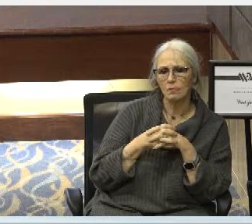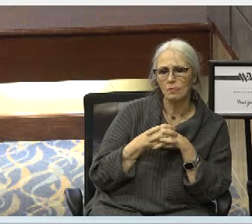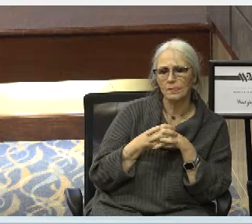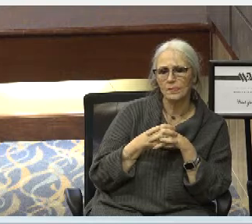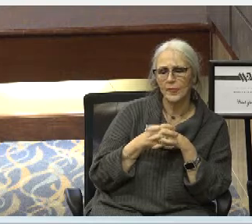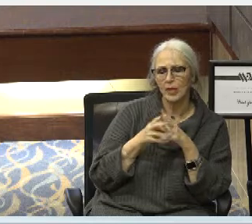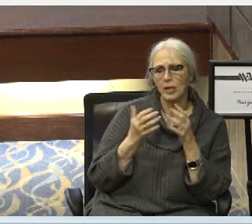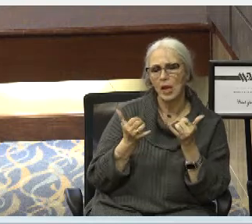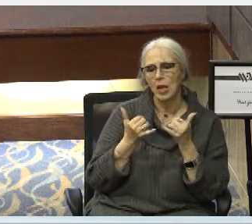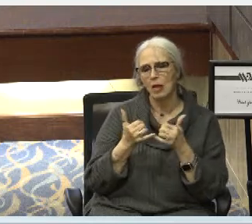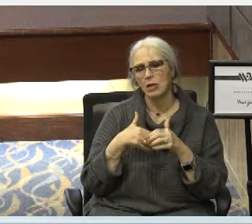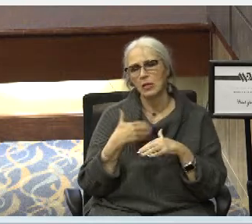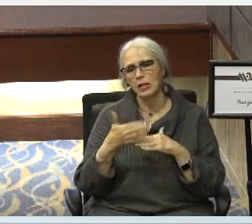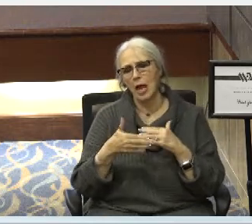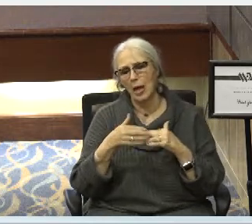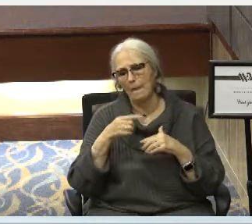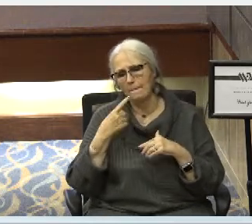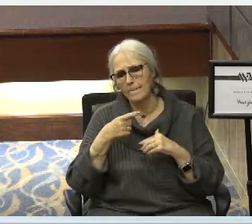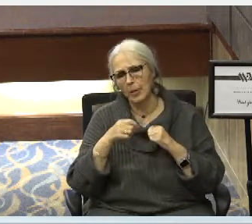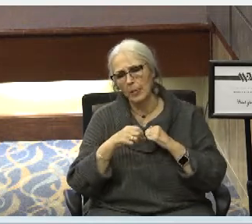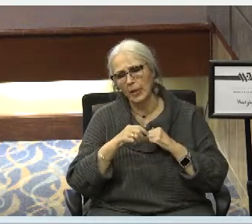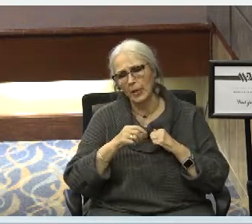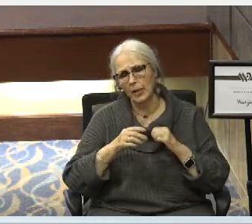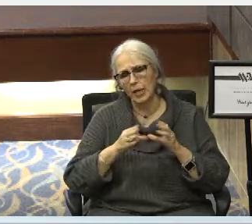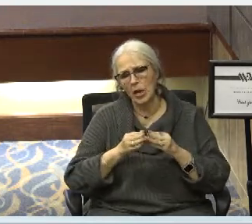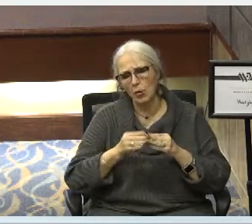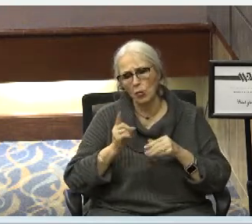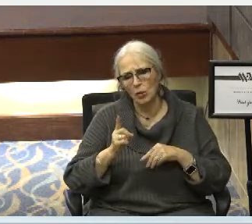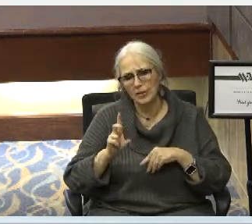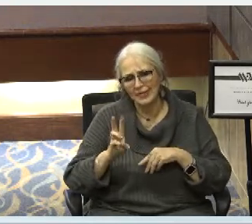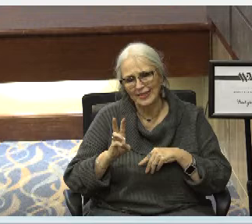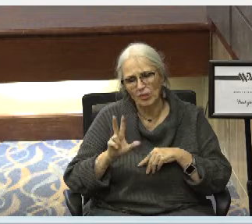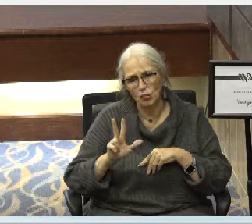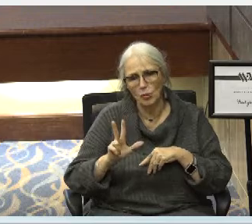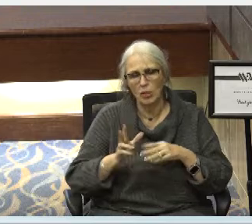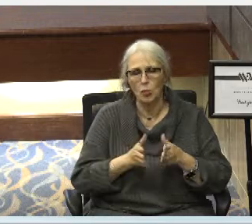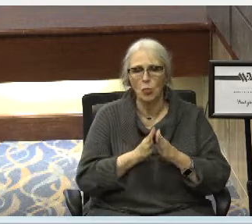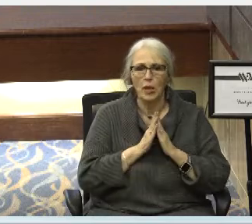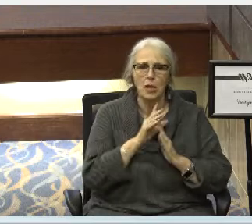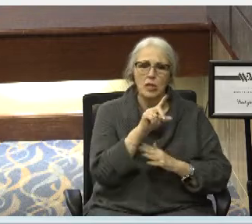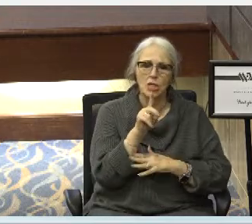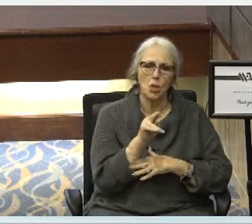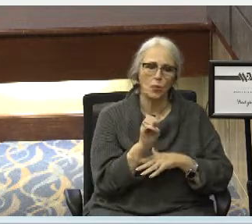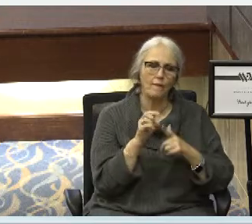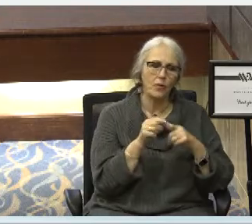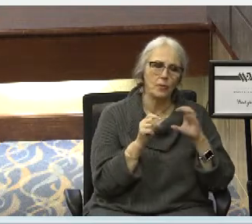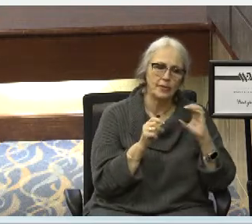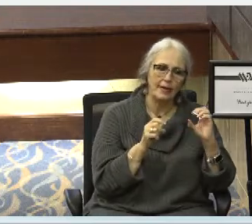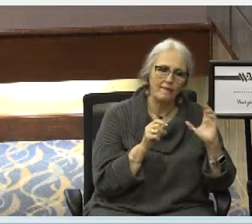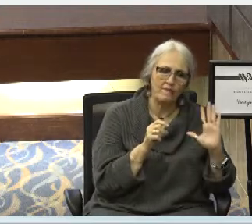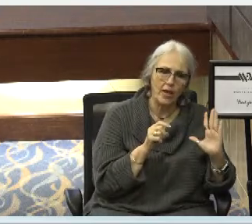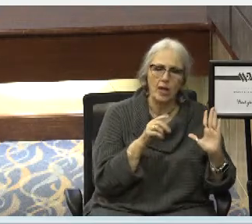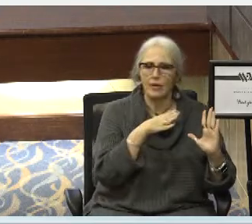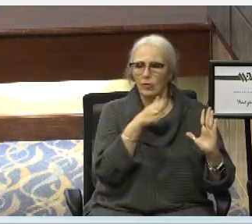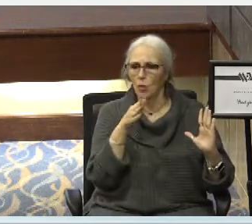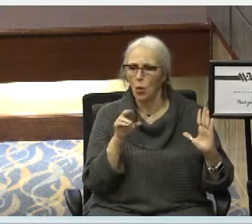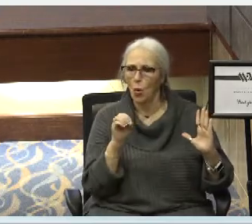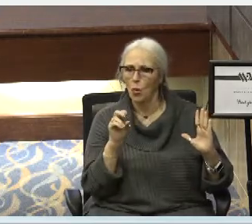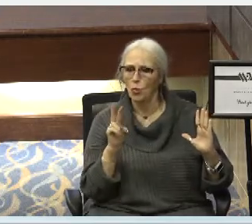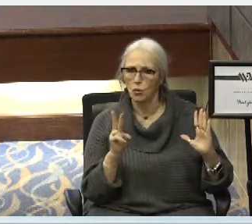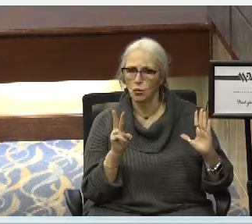All right, the next public hearing, 163, is a request to rezone from C5 to O2. This is at